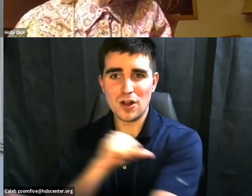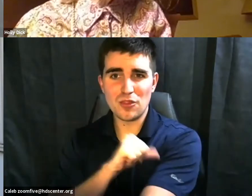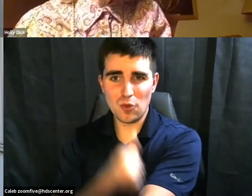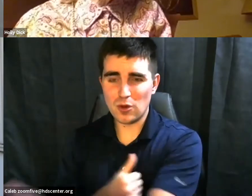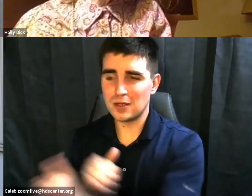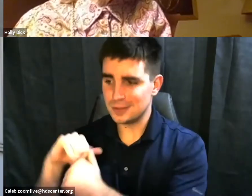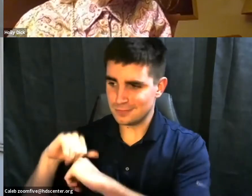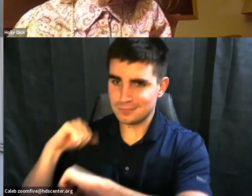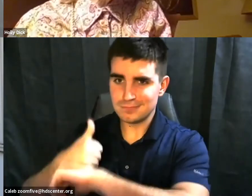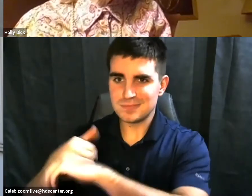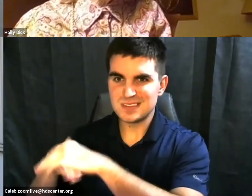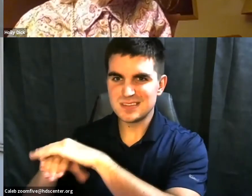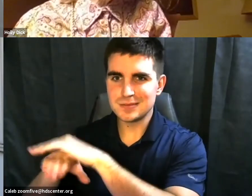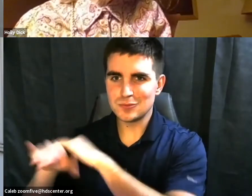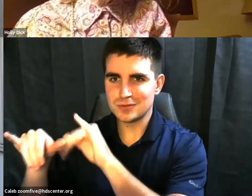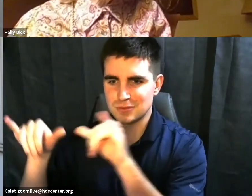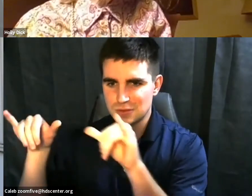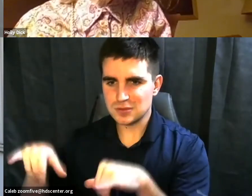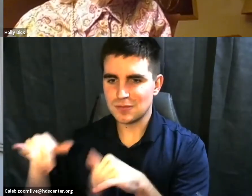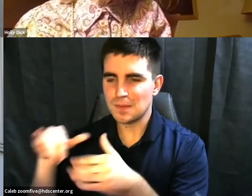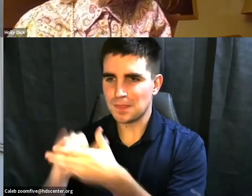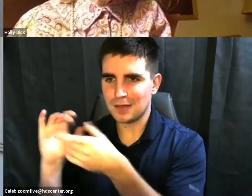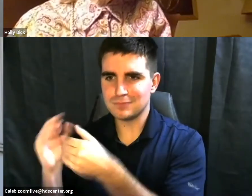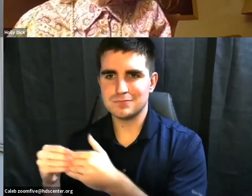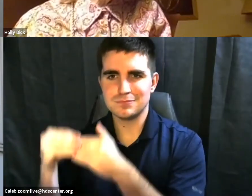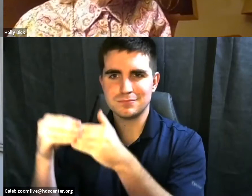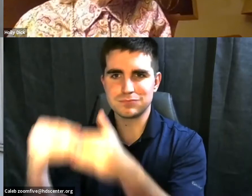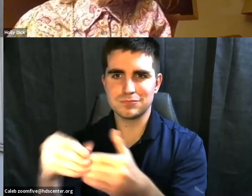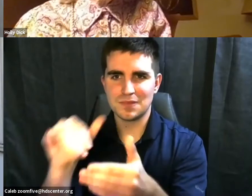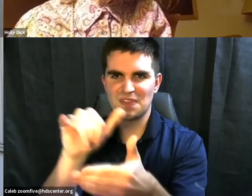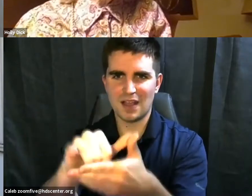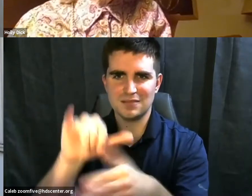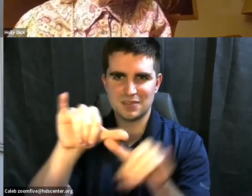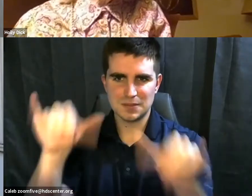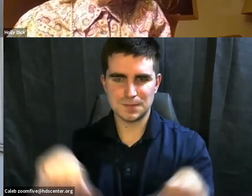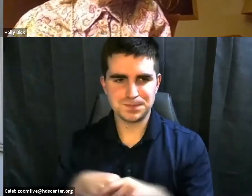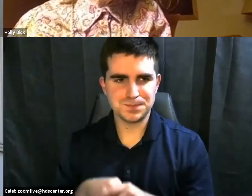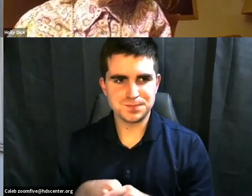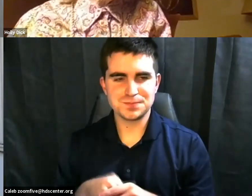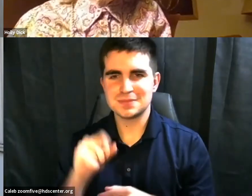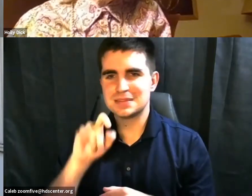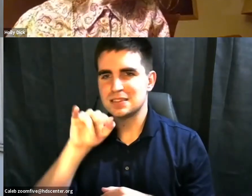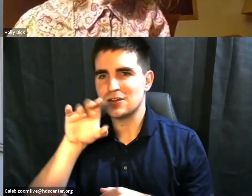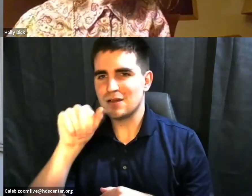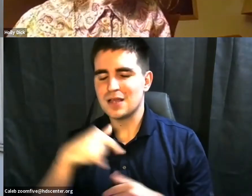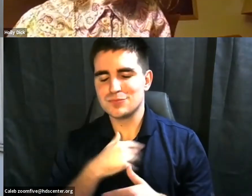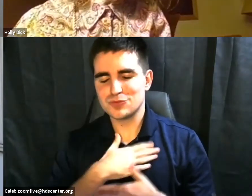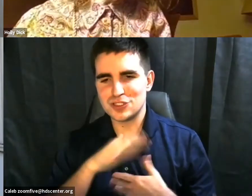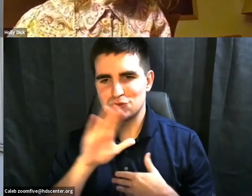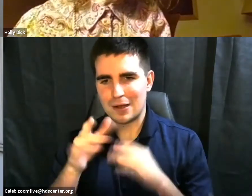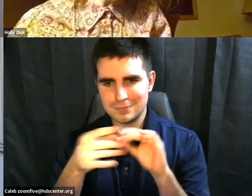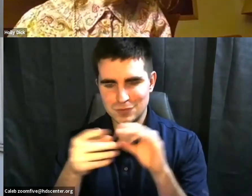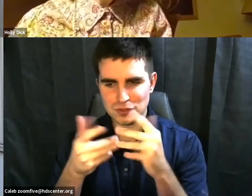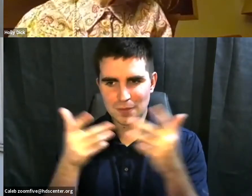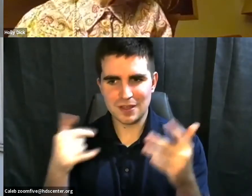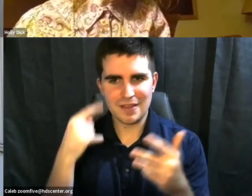accessible system that kind of led to that. No, and Paul, I appreciate your words so much, and I think it's a perfect